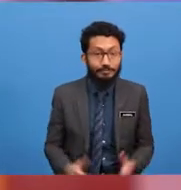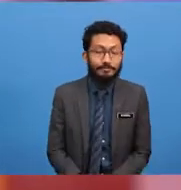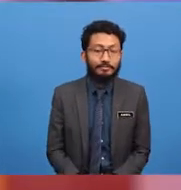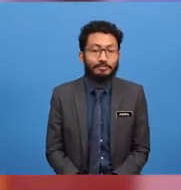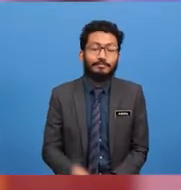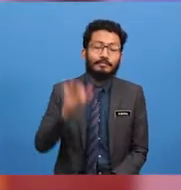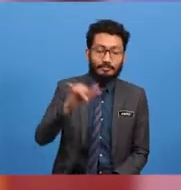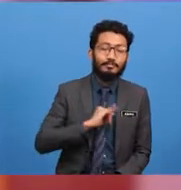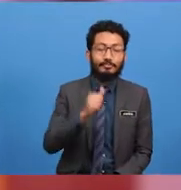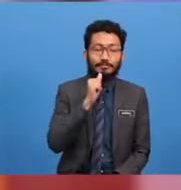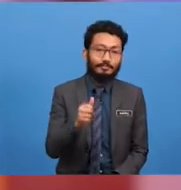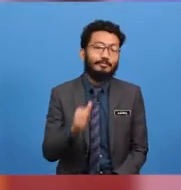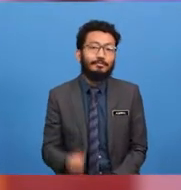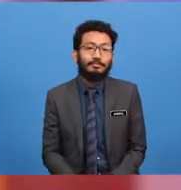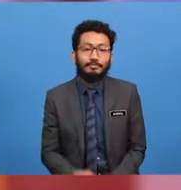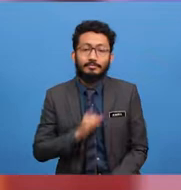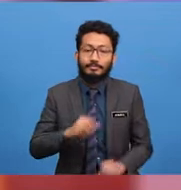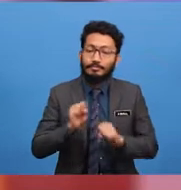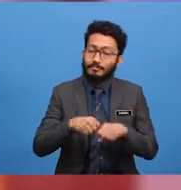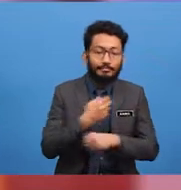Yes, I am. I am so ready.